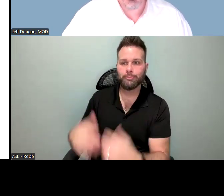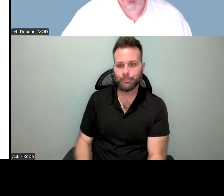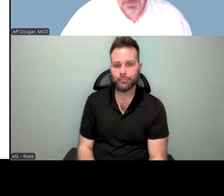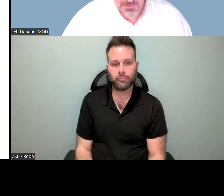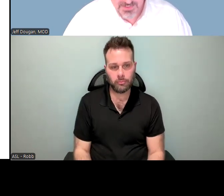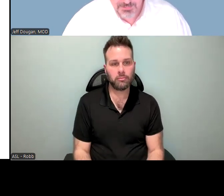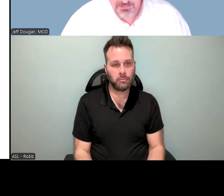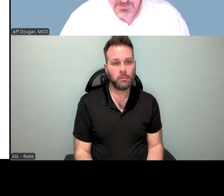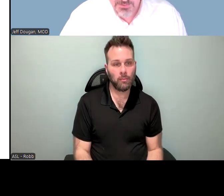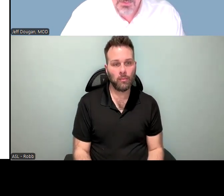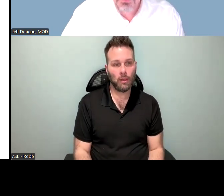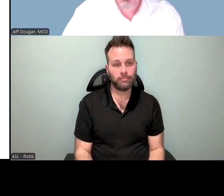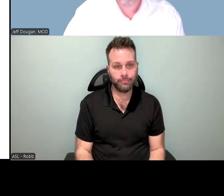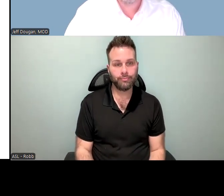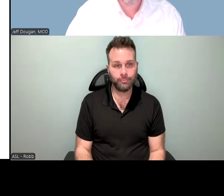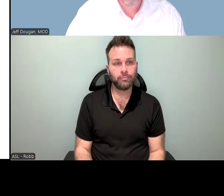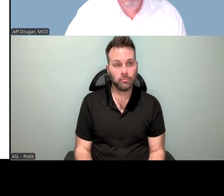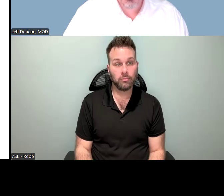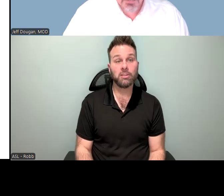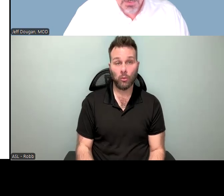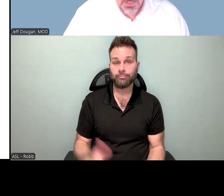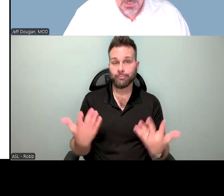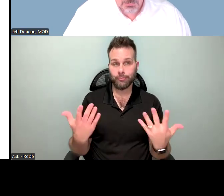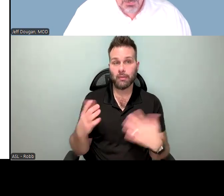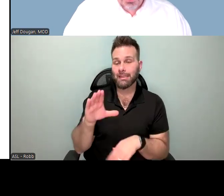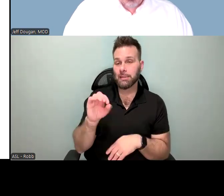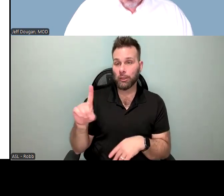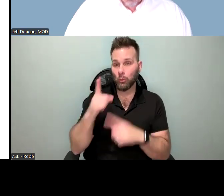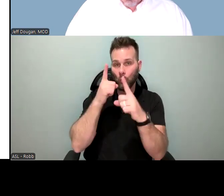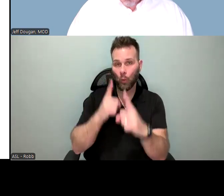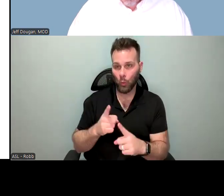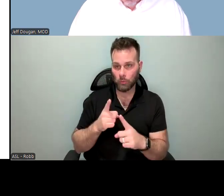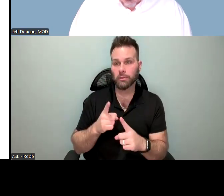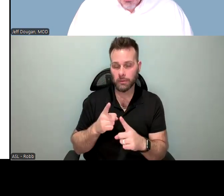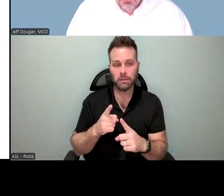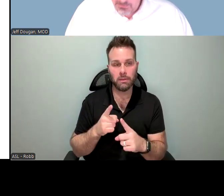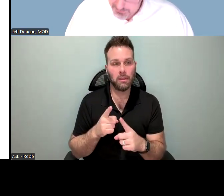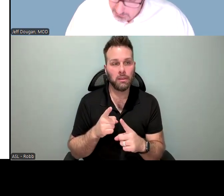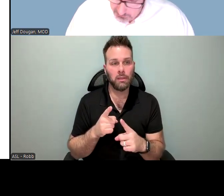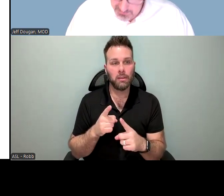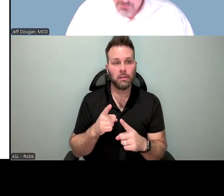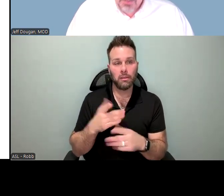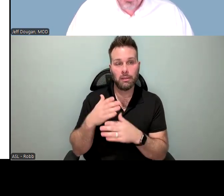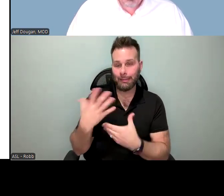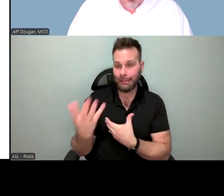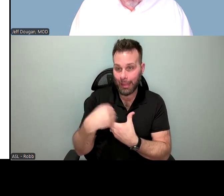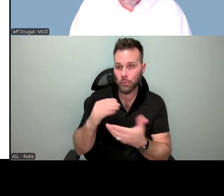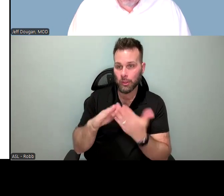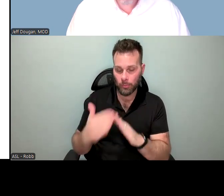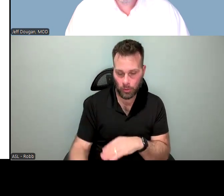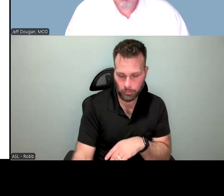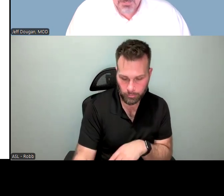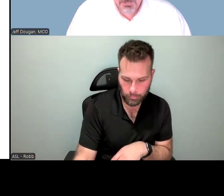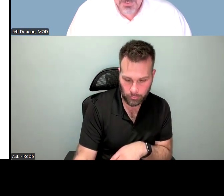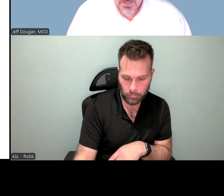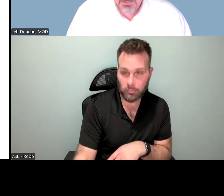And finally, on the sample COD goals part 4 slide, CODs should engage directly with the community to identify barriers